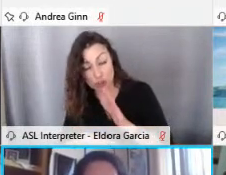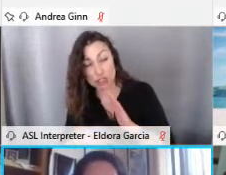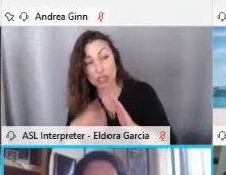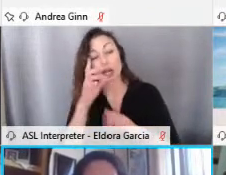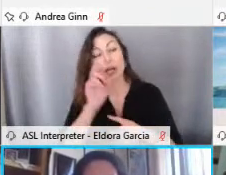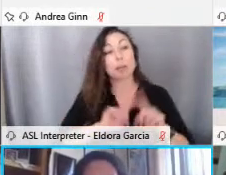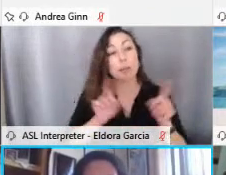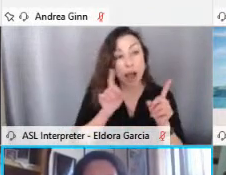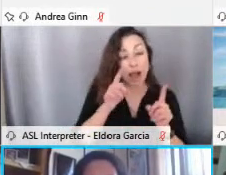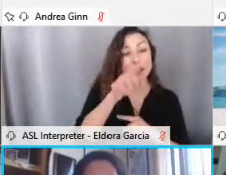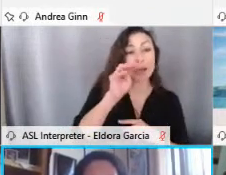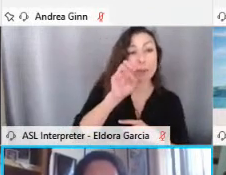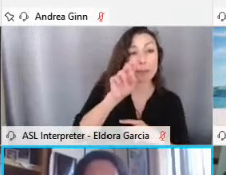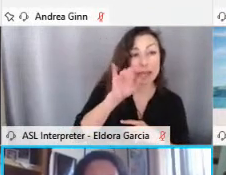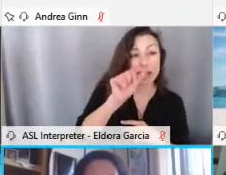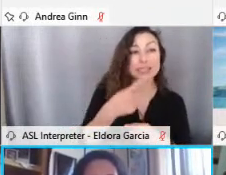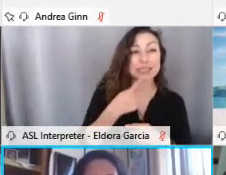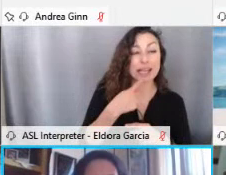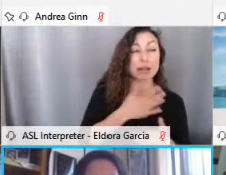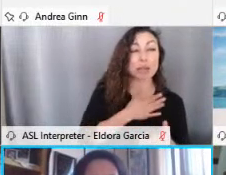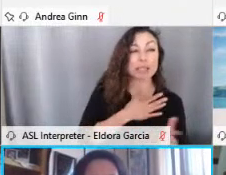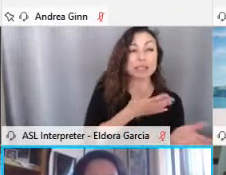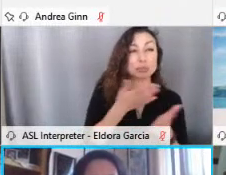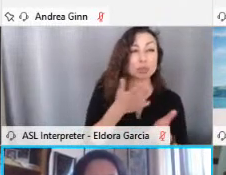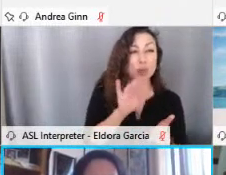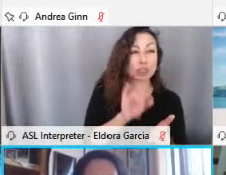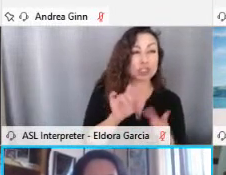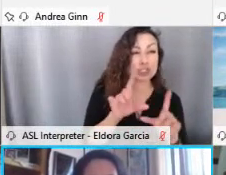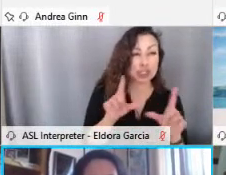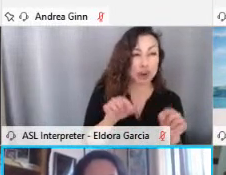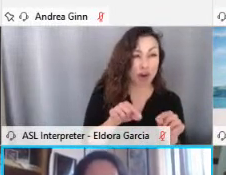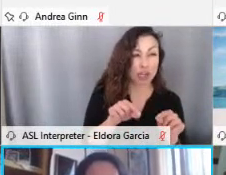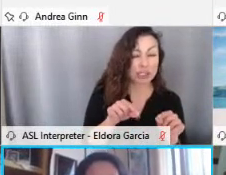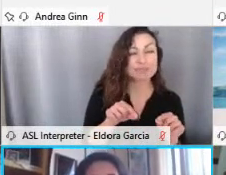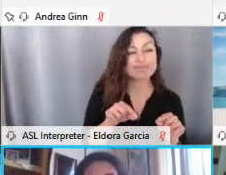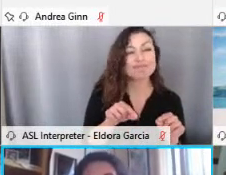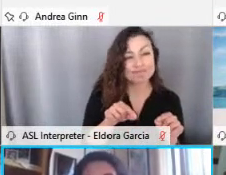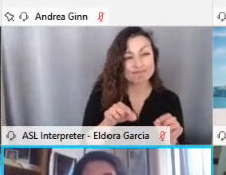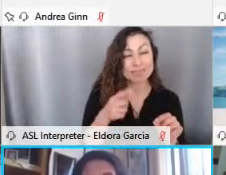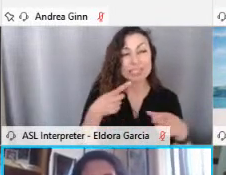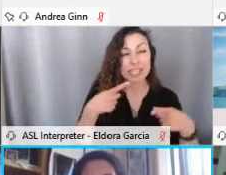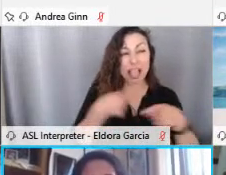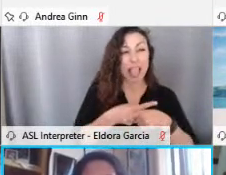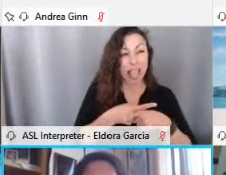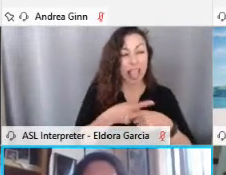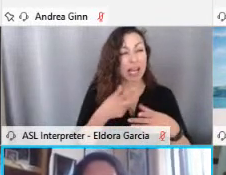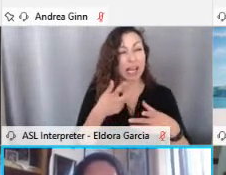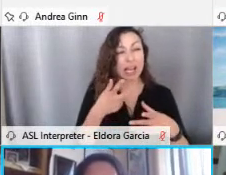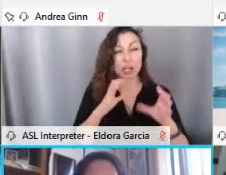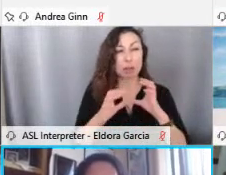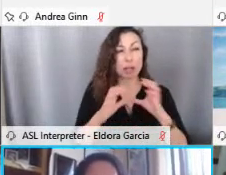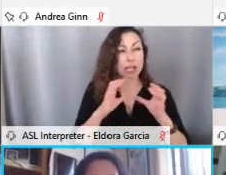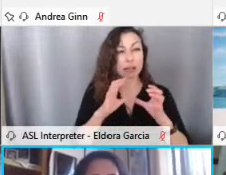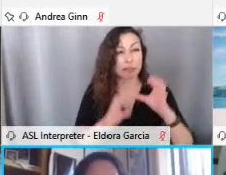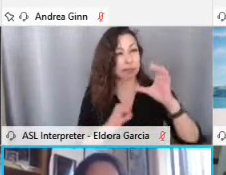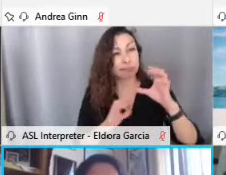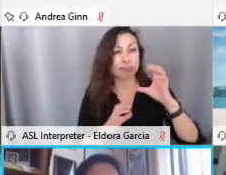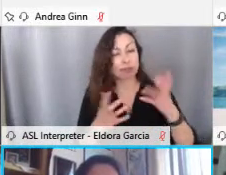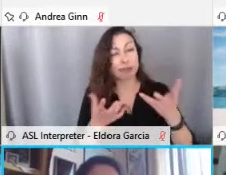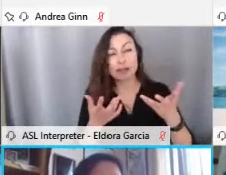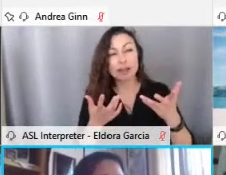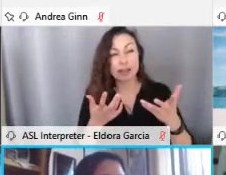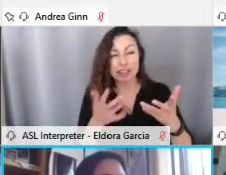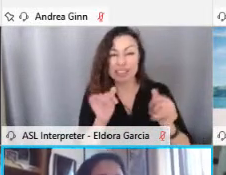and yet the media is saying that to please bring your insurance card, I think there's a bit of communication issue. That's all, Mr. Chairman. Thank